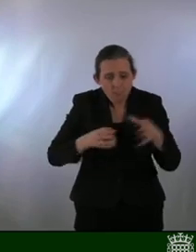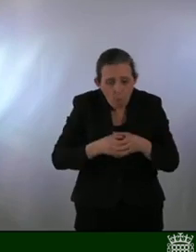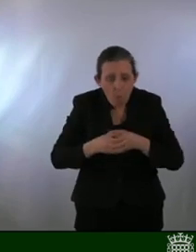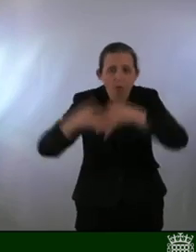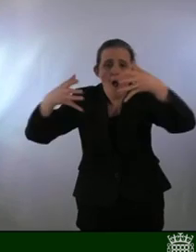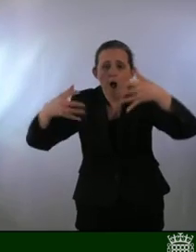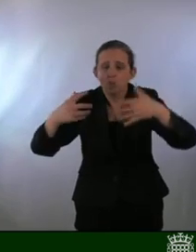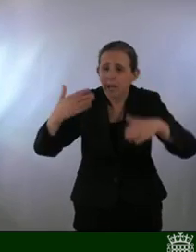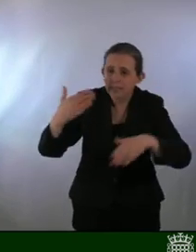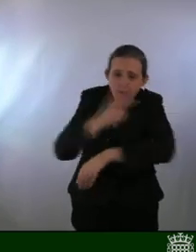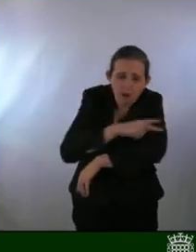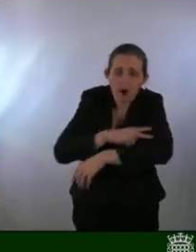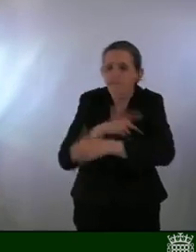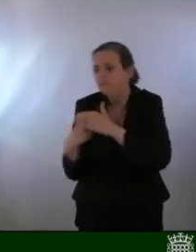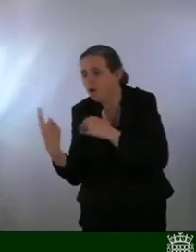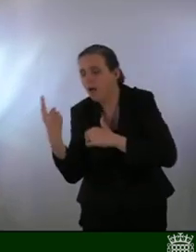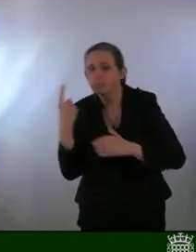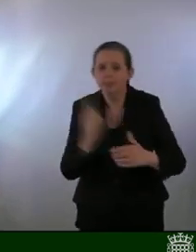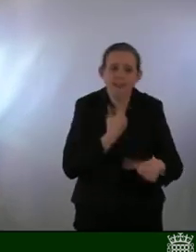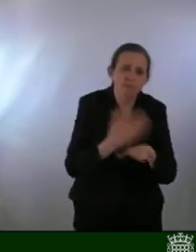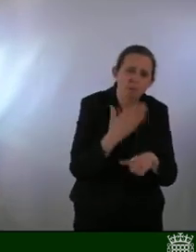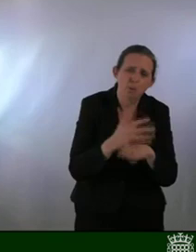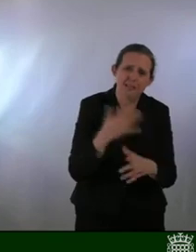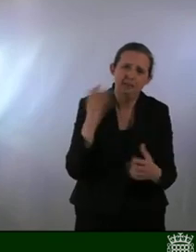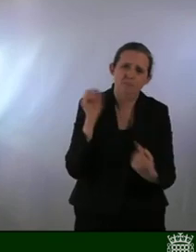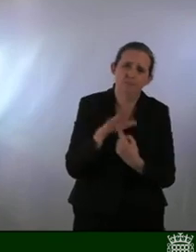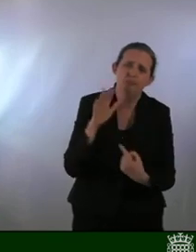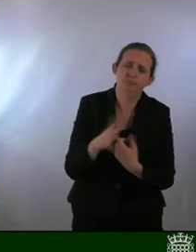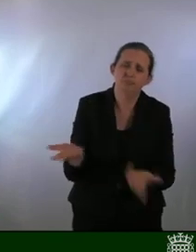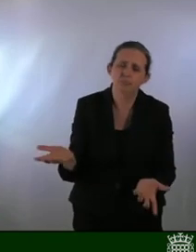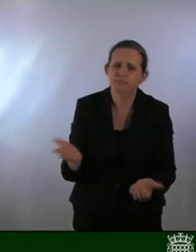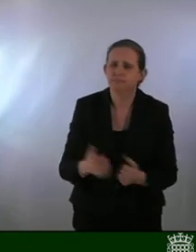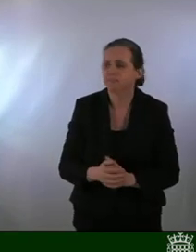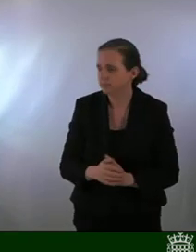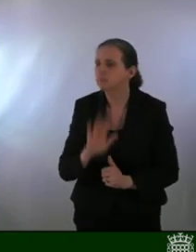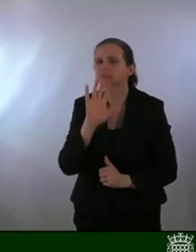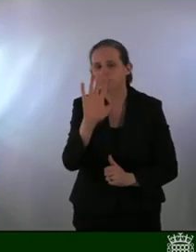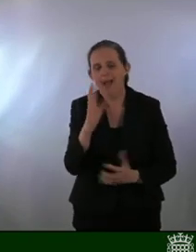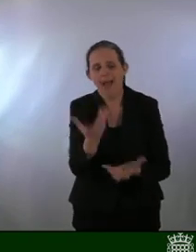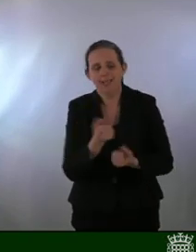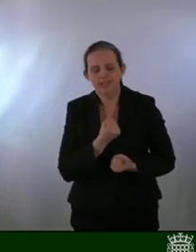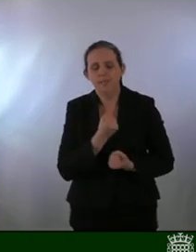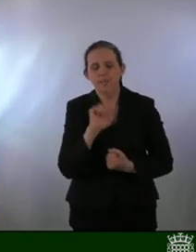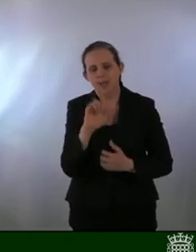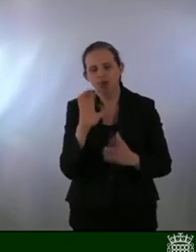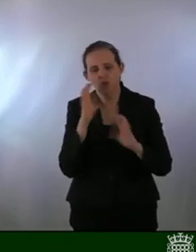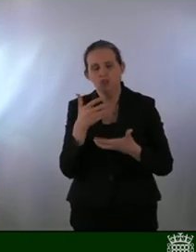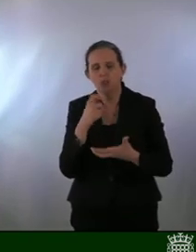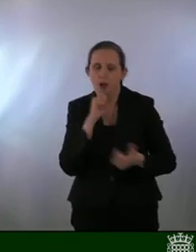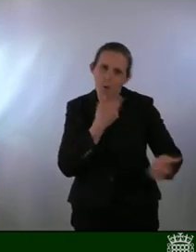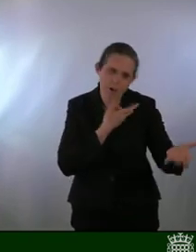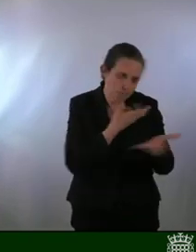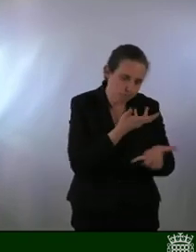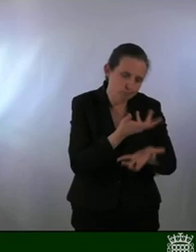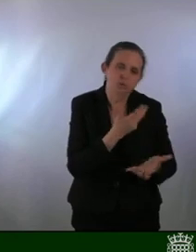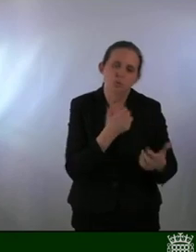the self-employed and freelancers. I will absolutely take that concern directly back to my right